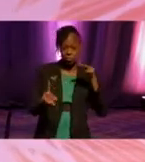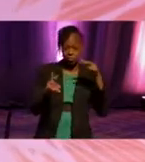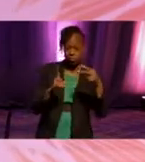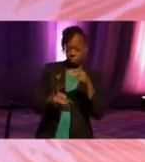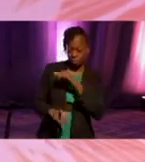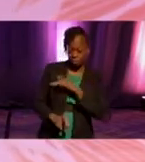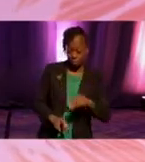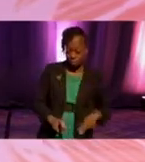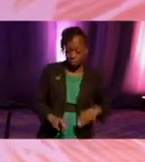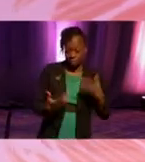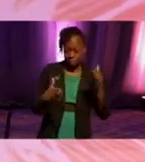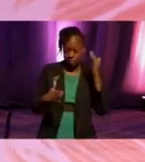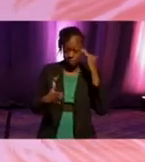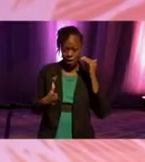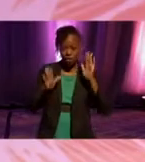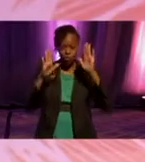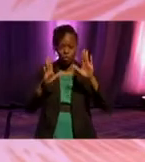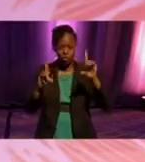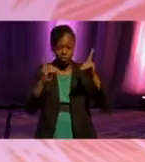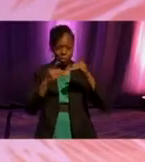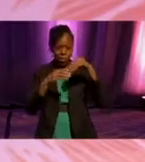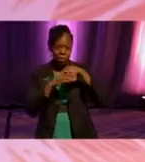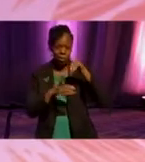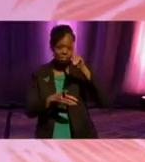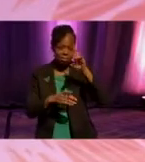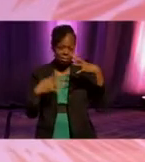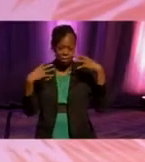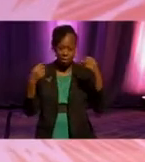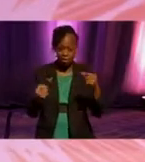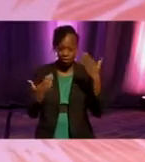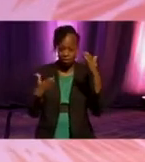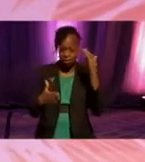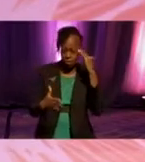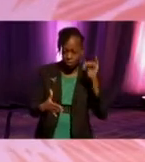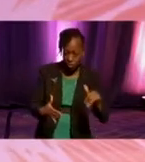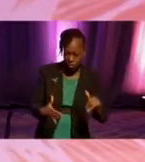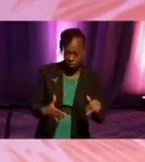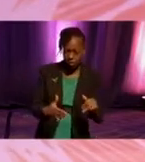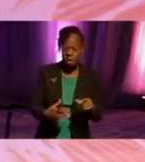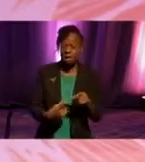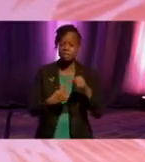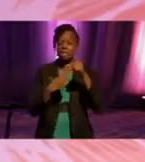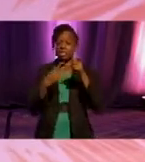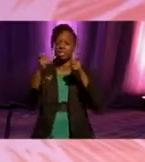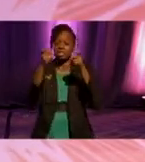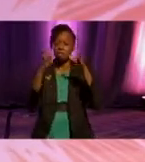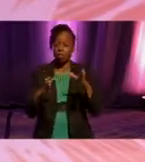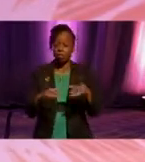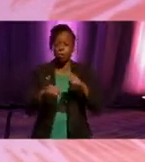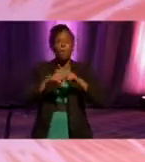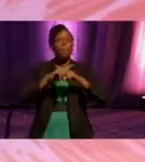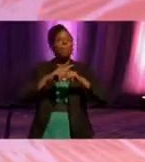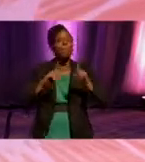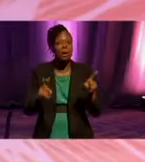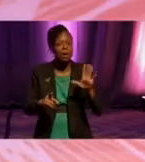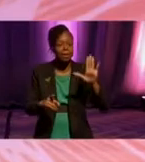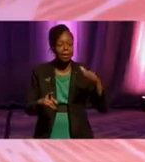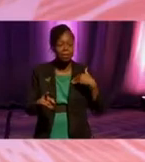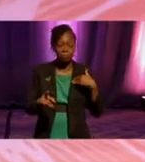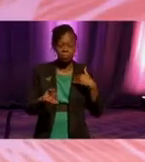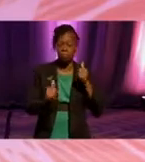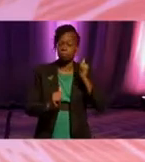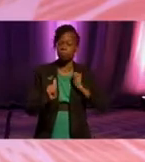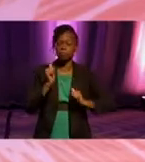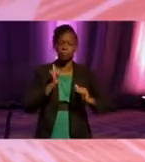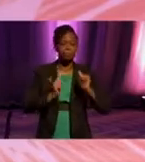had a great department in DC Health. I did know that. I especially knew that we had a great director. But they have performed in